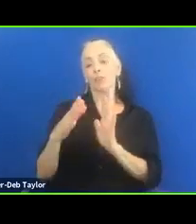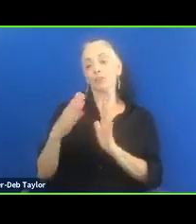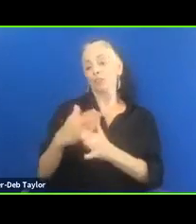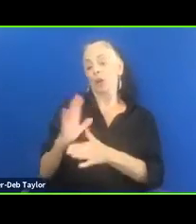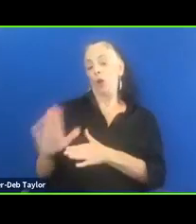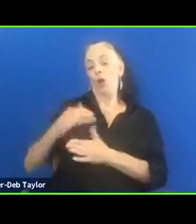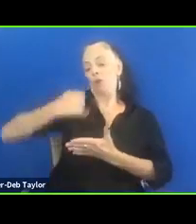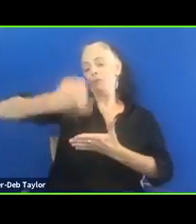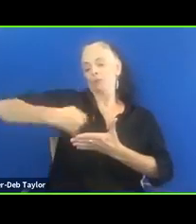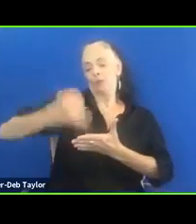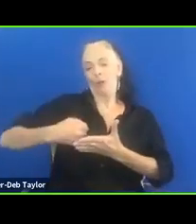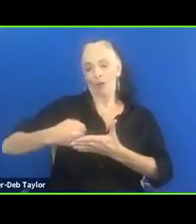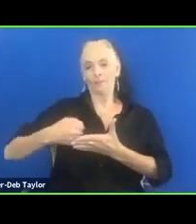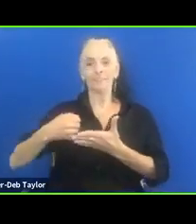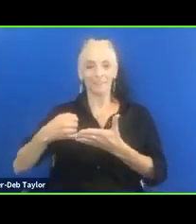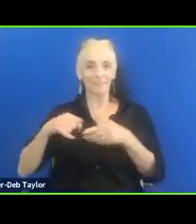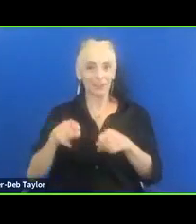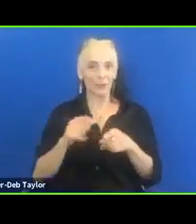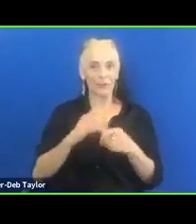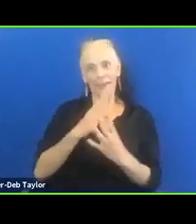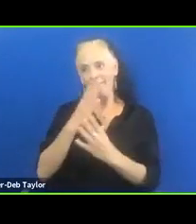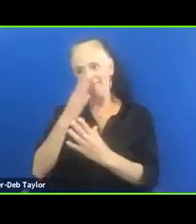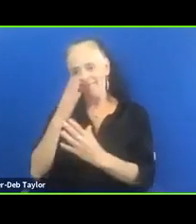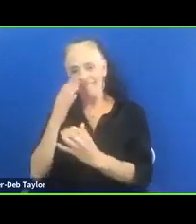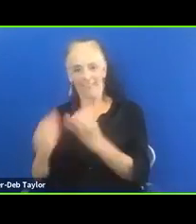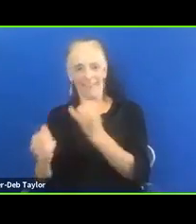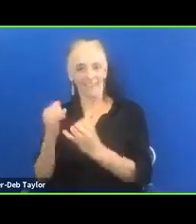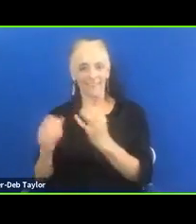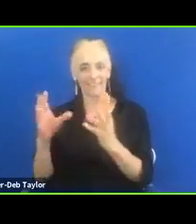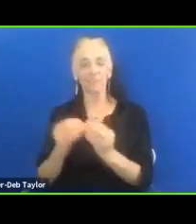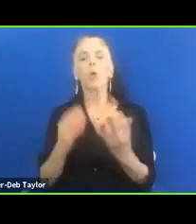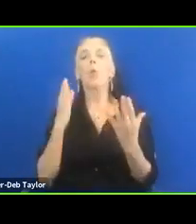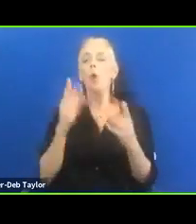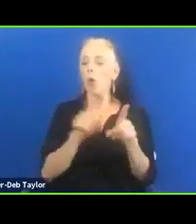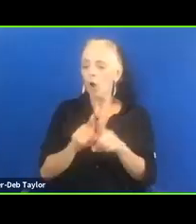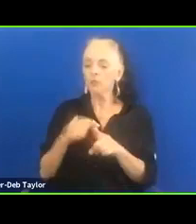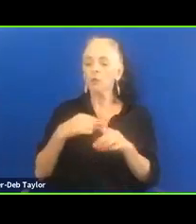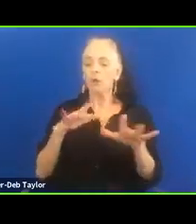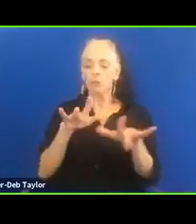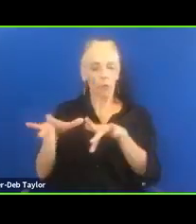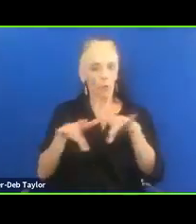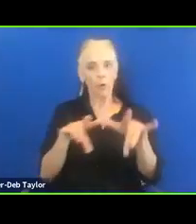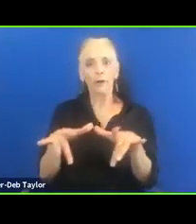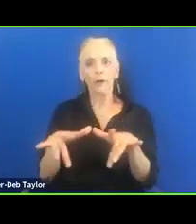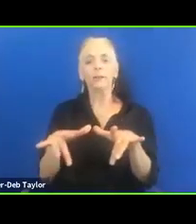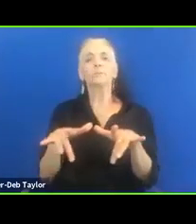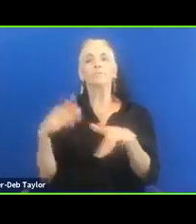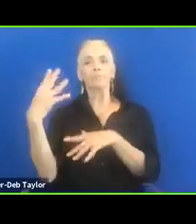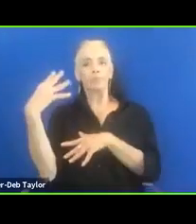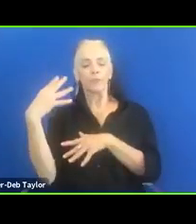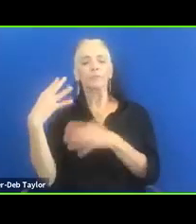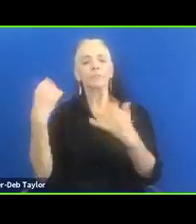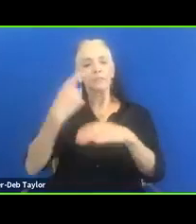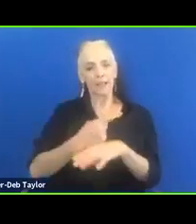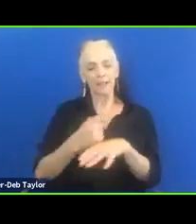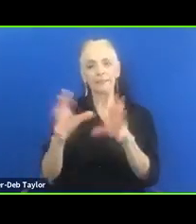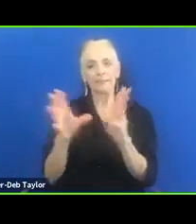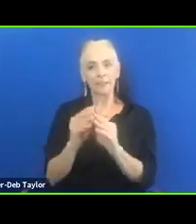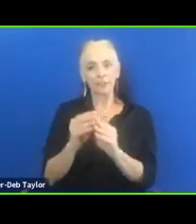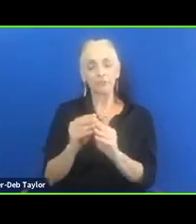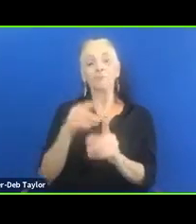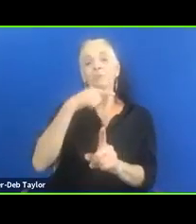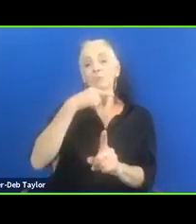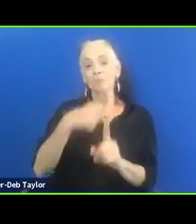session. We will be providing a recording of today's session and all following sessions, as well as a transcript and Spanish